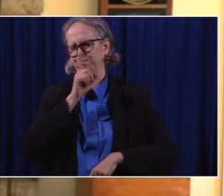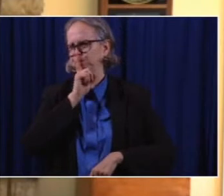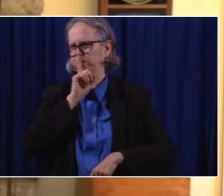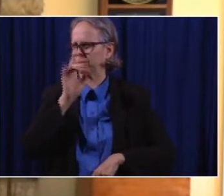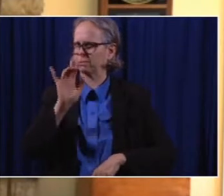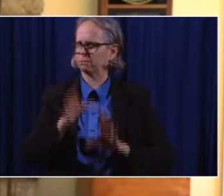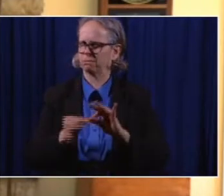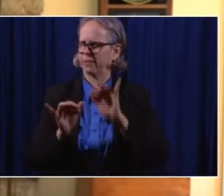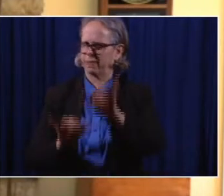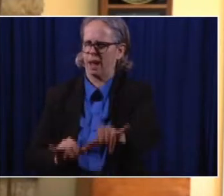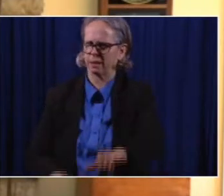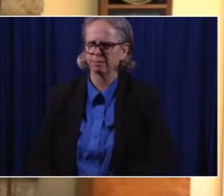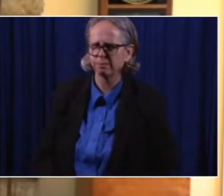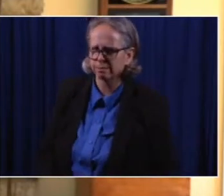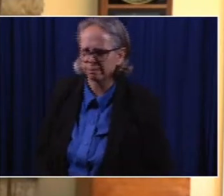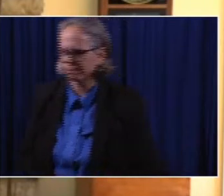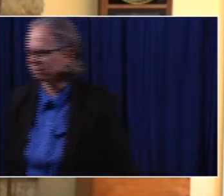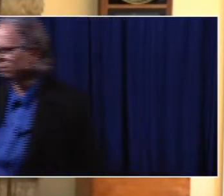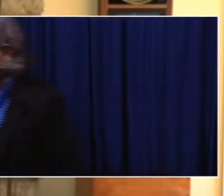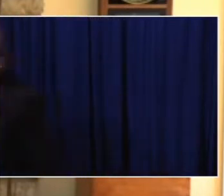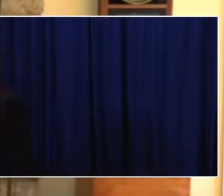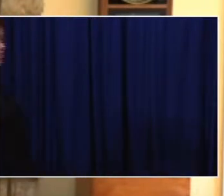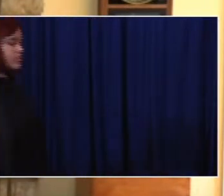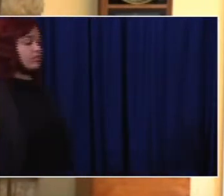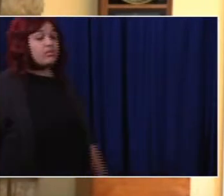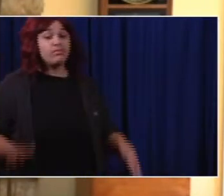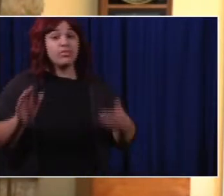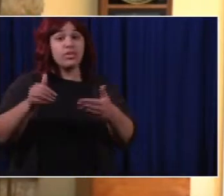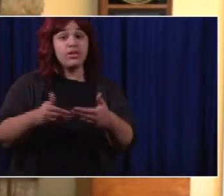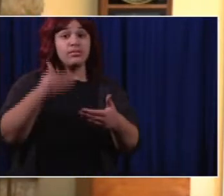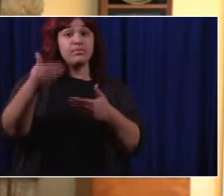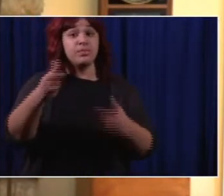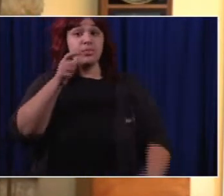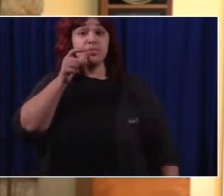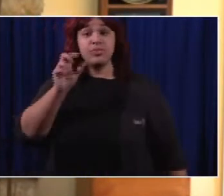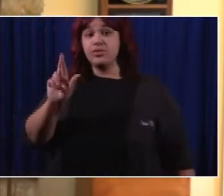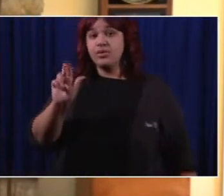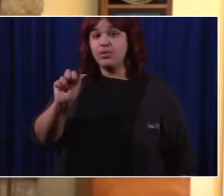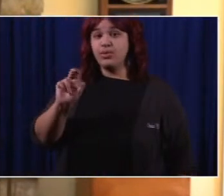Next question is from Randy Ludlow at the Columbus Dispatch. Hey, Randy.